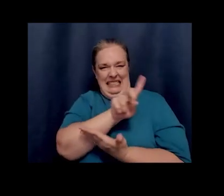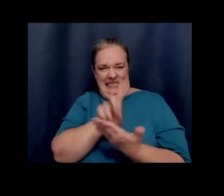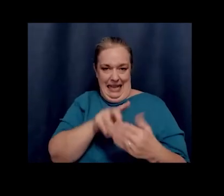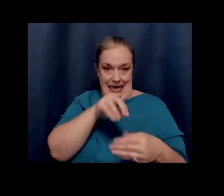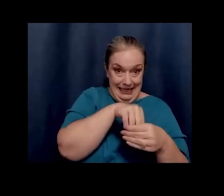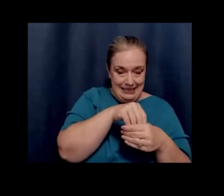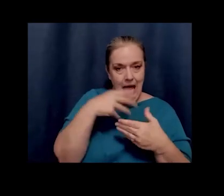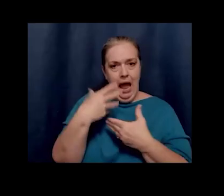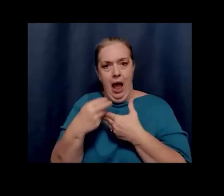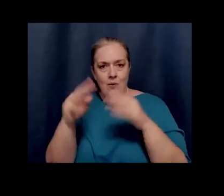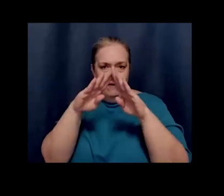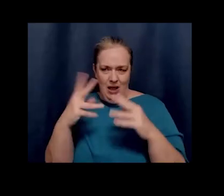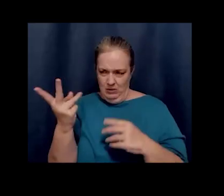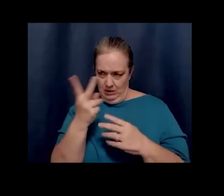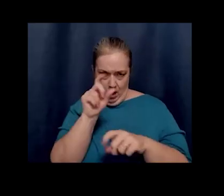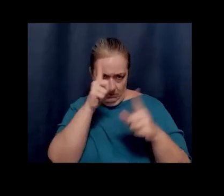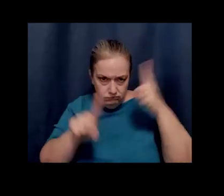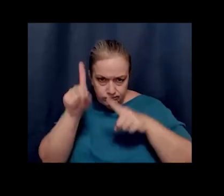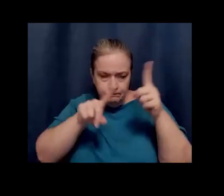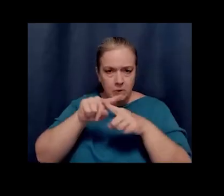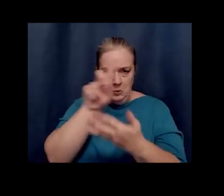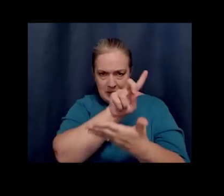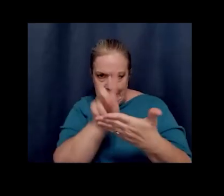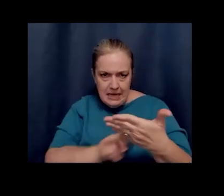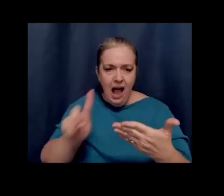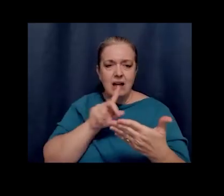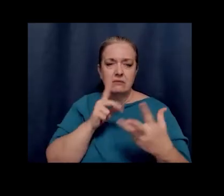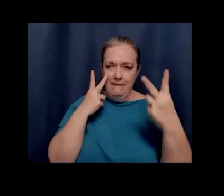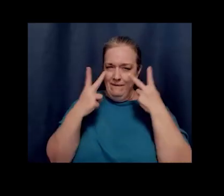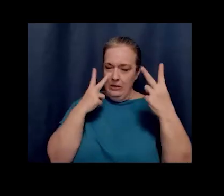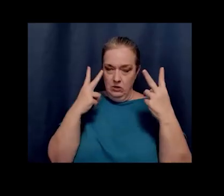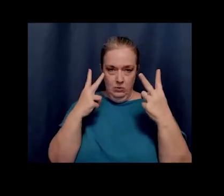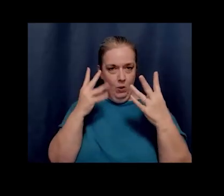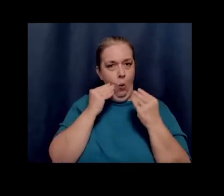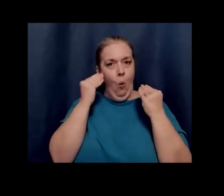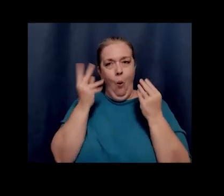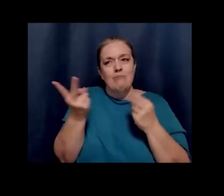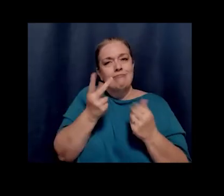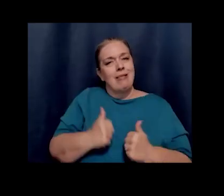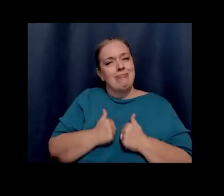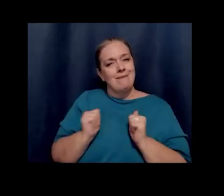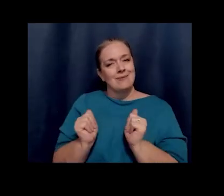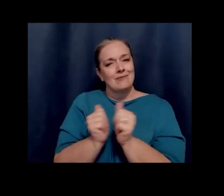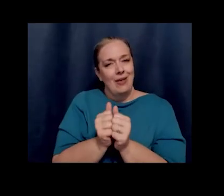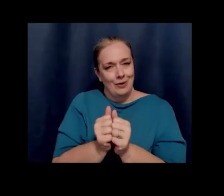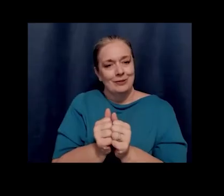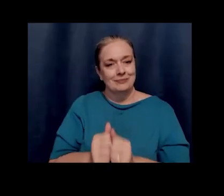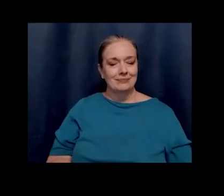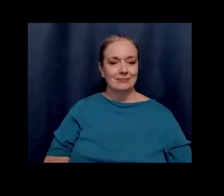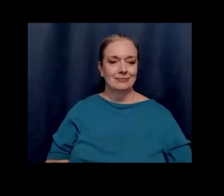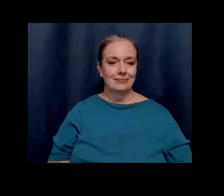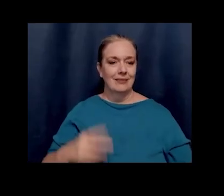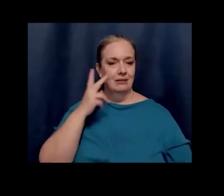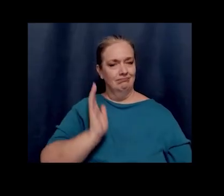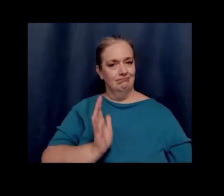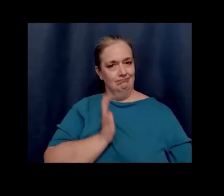interiors of the house together, and the result is a visual poem of their life together. Here you can see a signature table